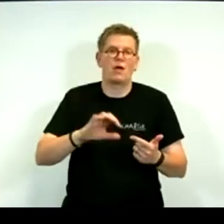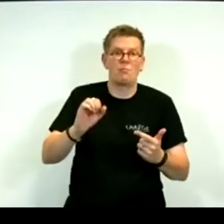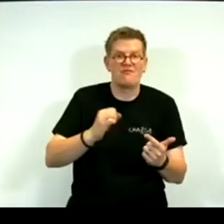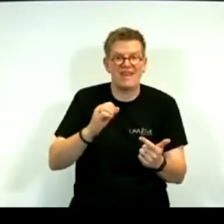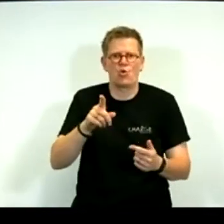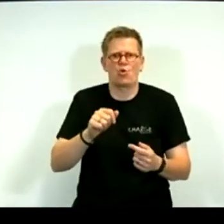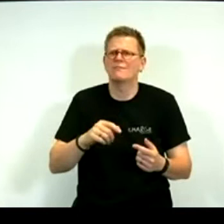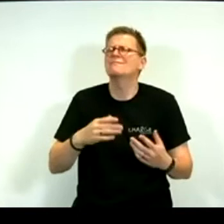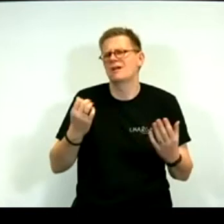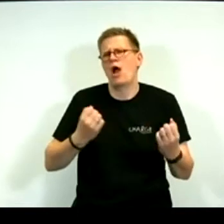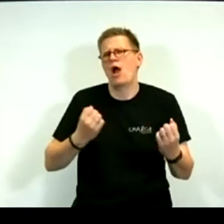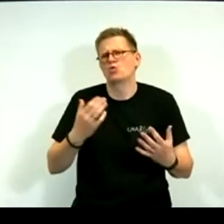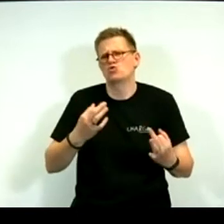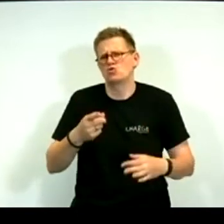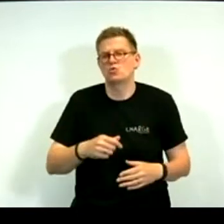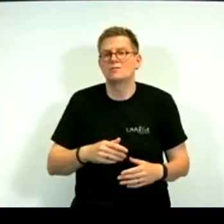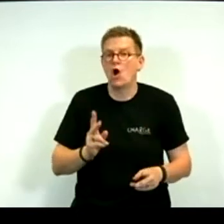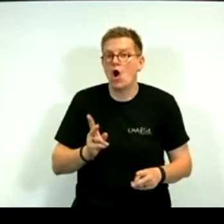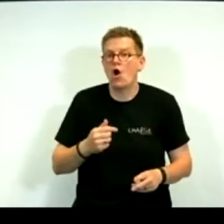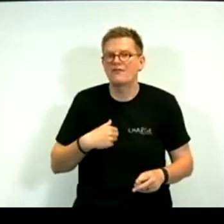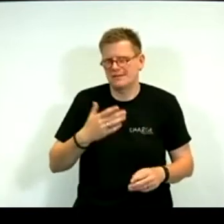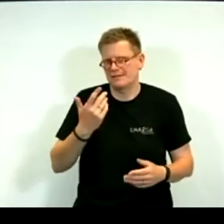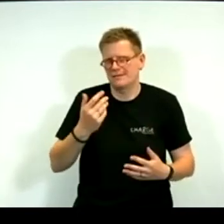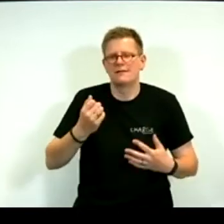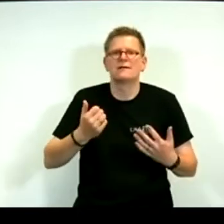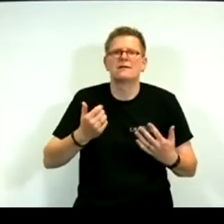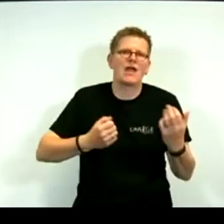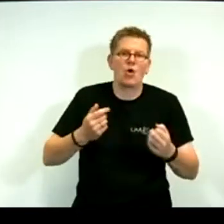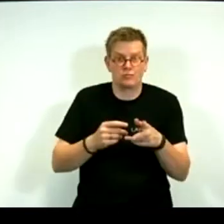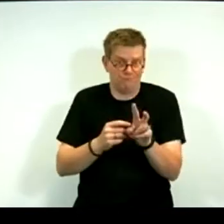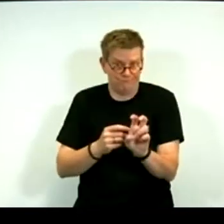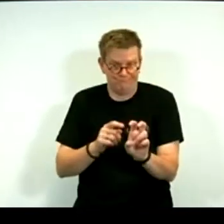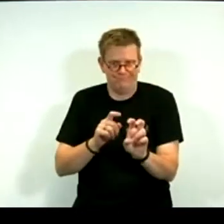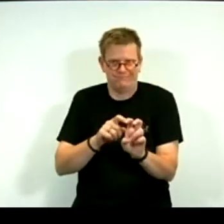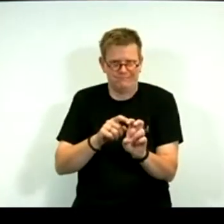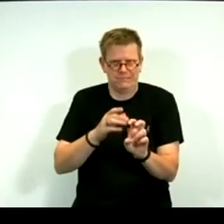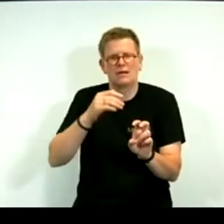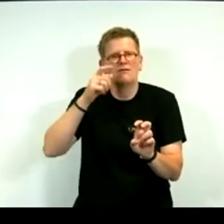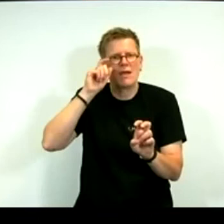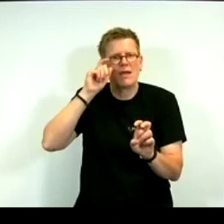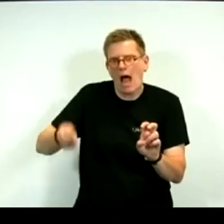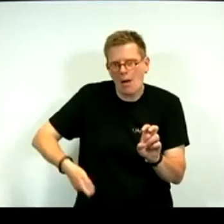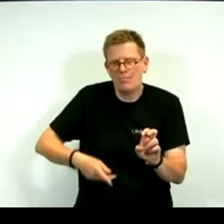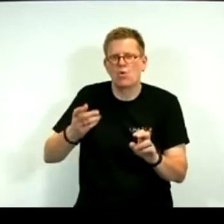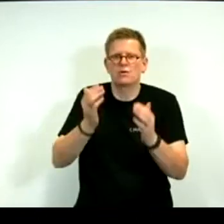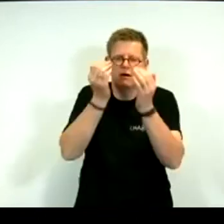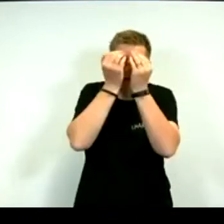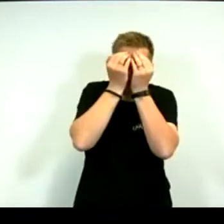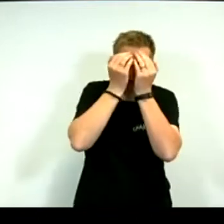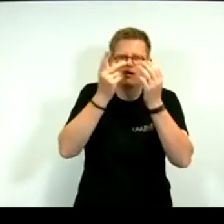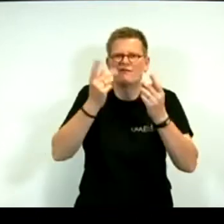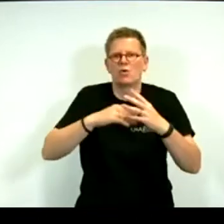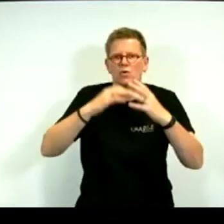glasses off in the car, and they often close their eyes in the car, or they cover their eyes, or they pull their hat down over their